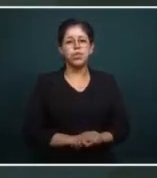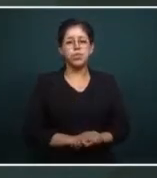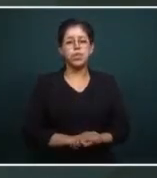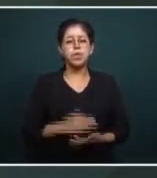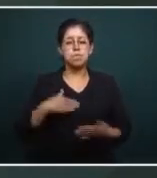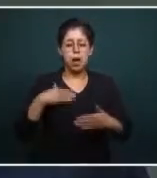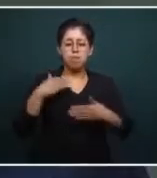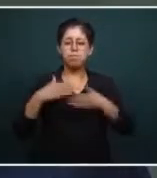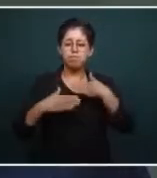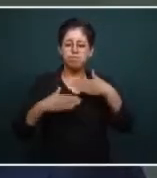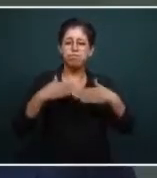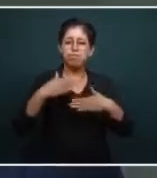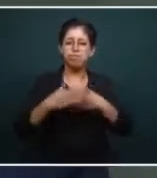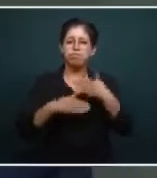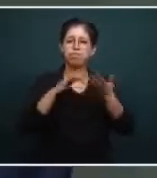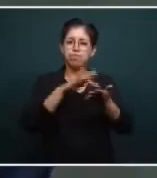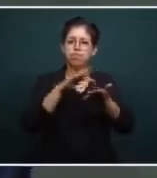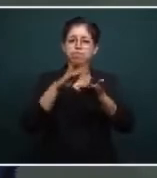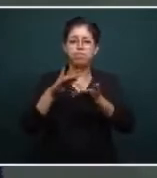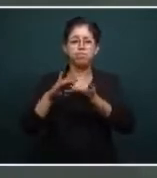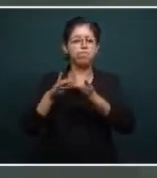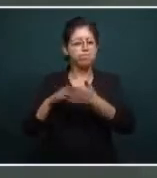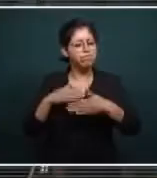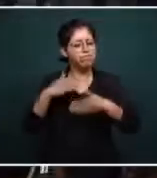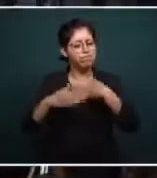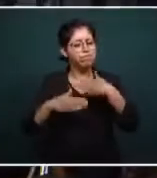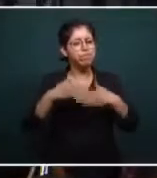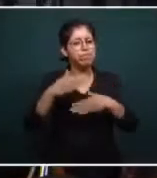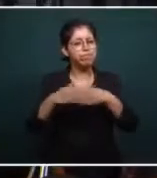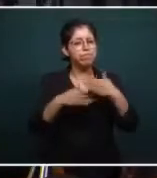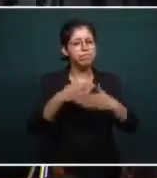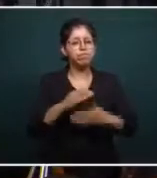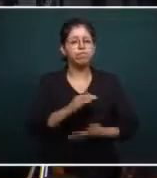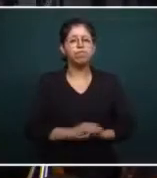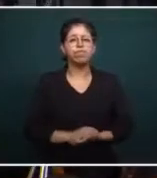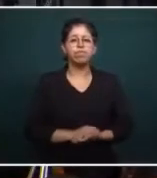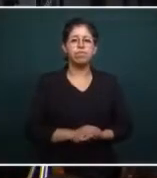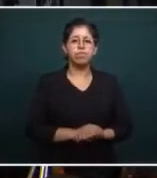ir apoyando And we're cada going to vez más continue to support every a, time more